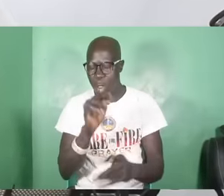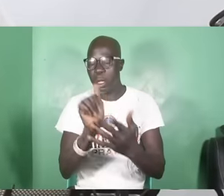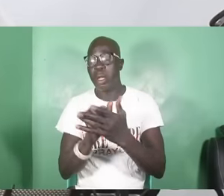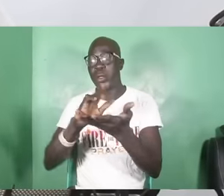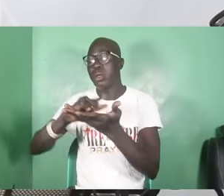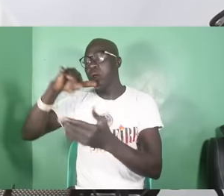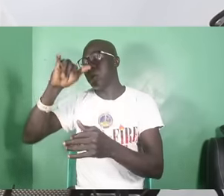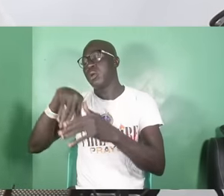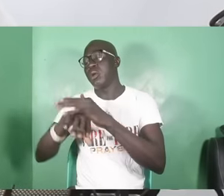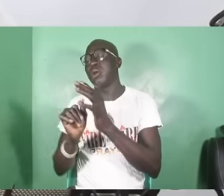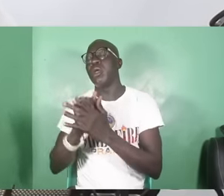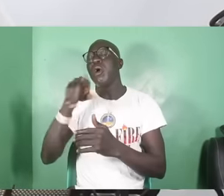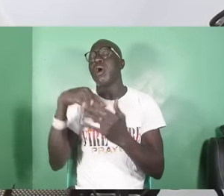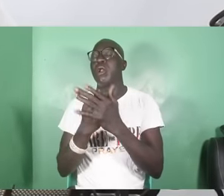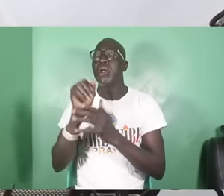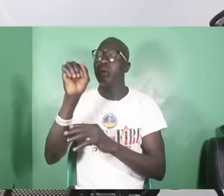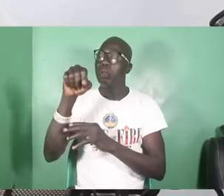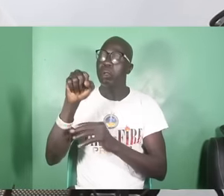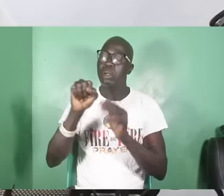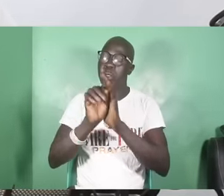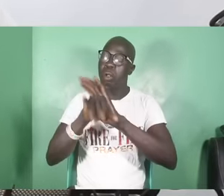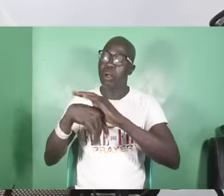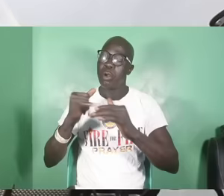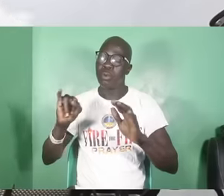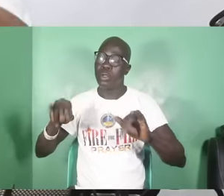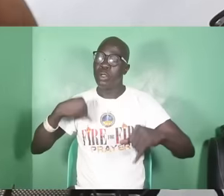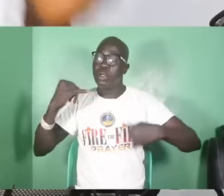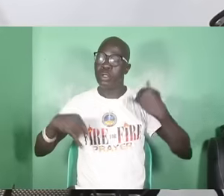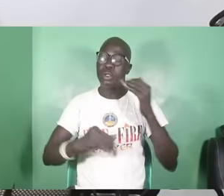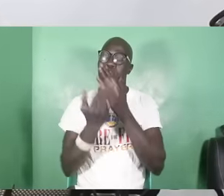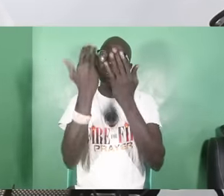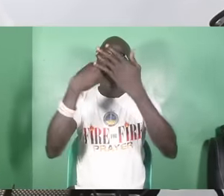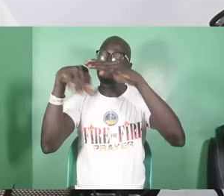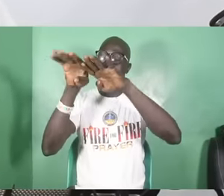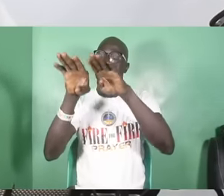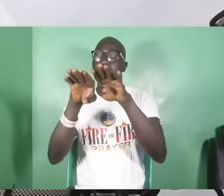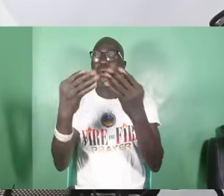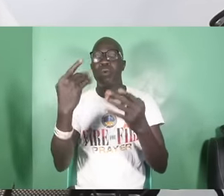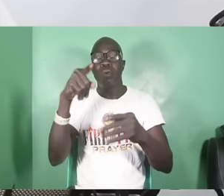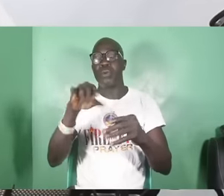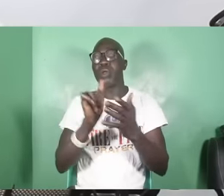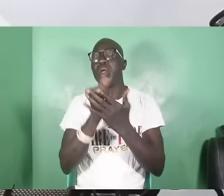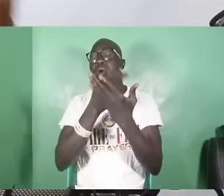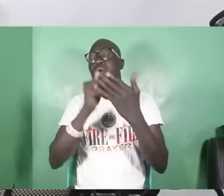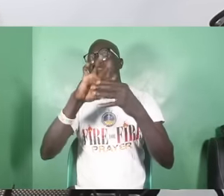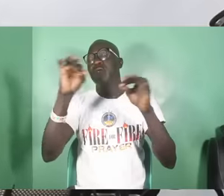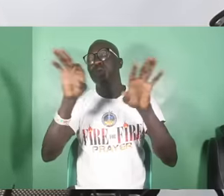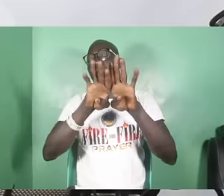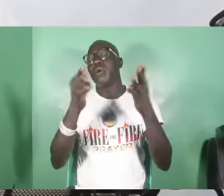so? Glory. You don't care like why you know. Because I'm knocking at the door of church. Oh, Amen. Amen.